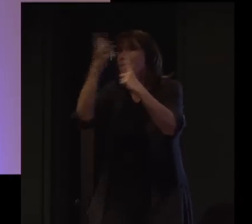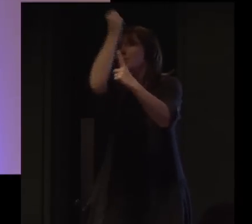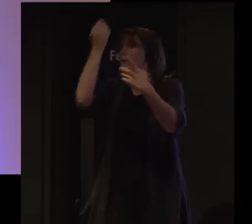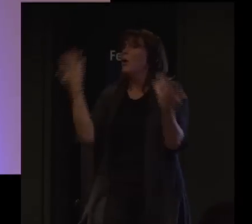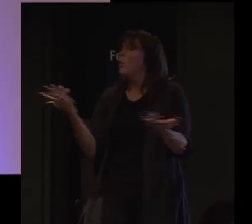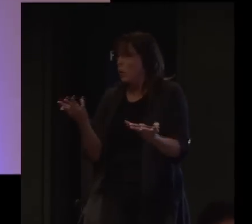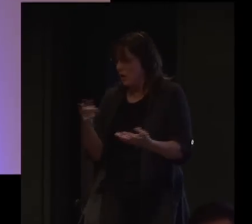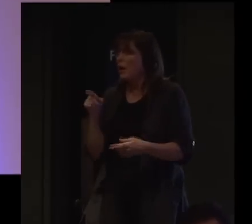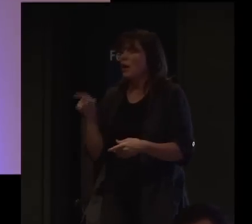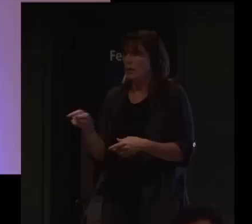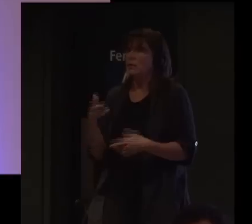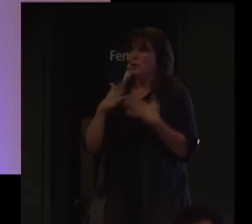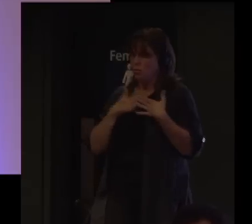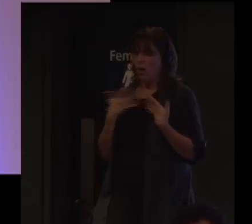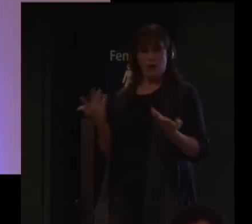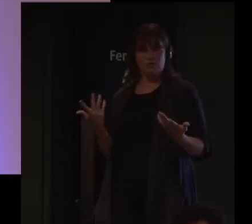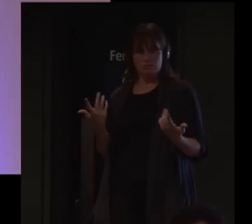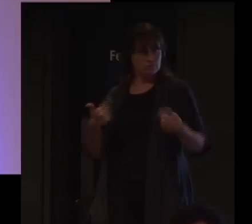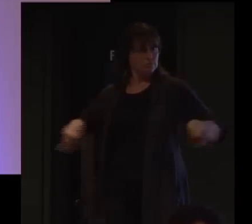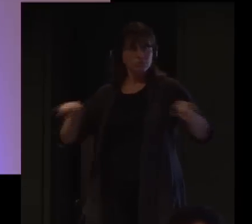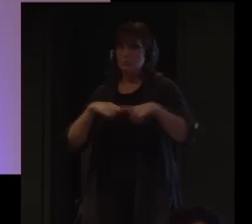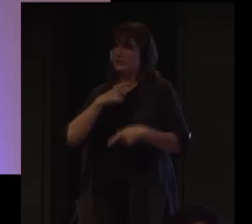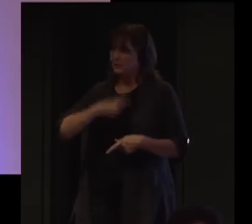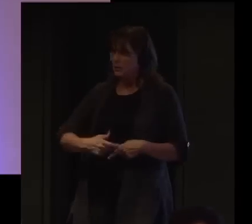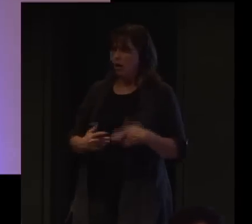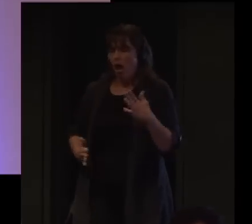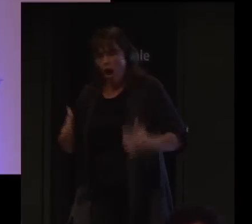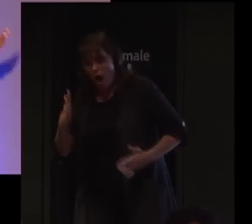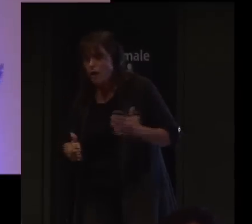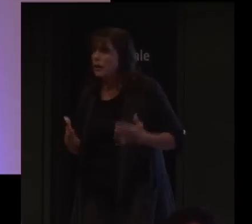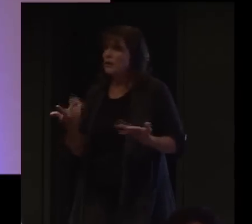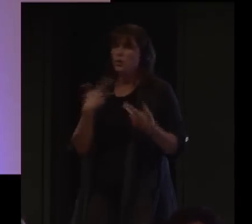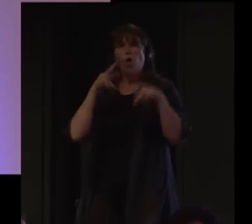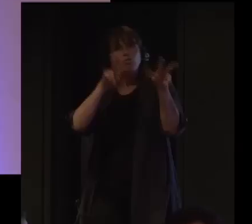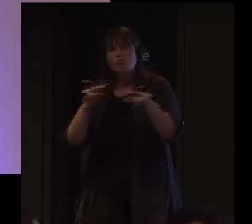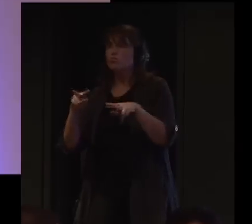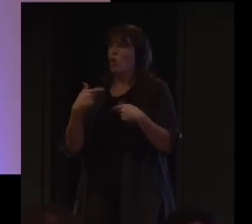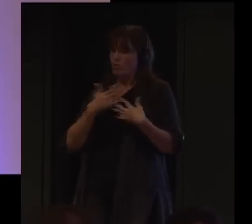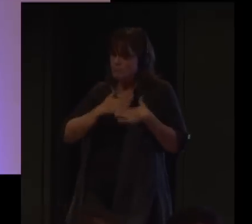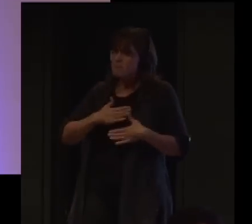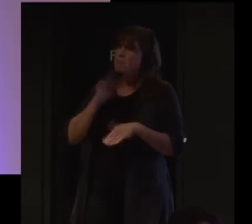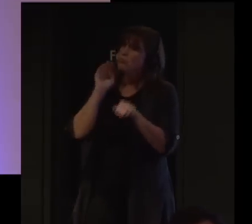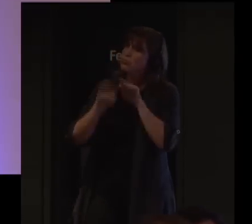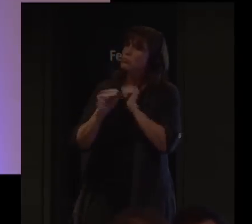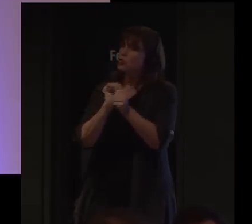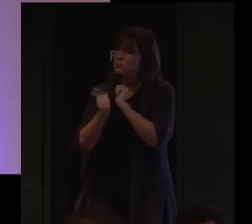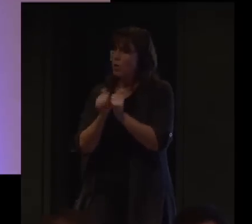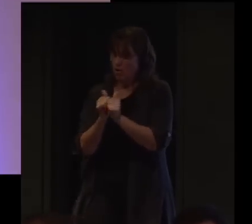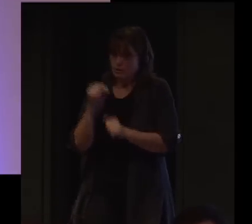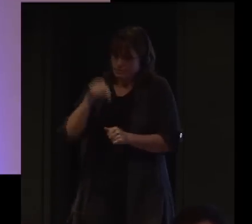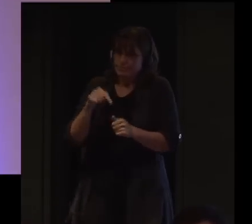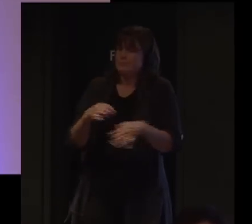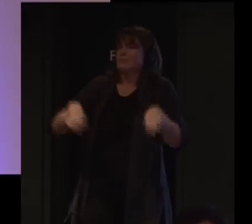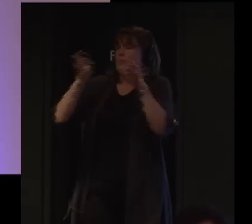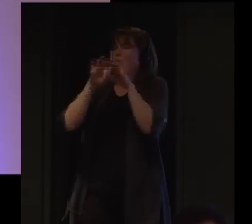as I said, we are all citizens, we are all athletes, or at least we like to practice sport, and this is what counts.